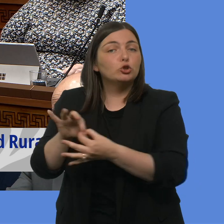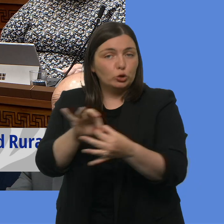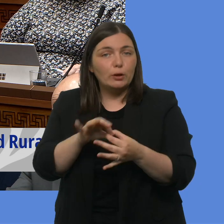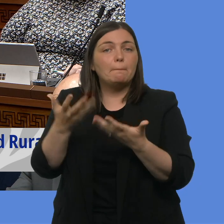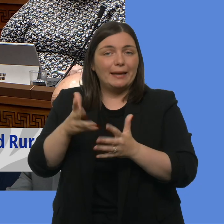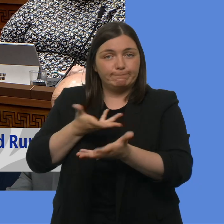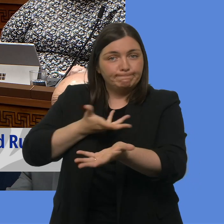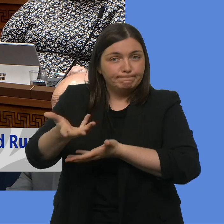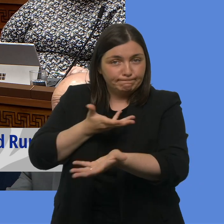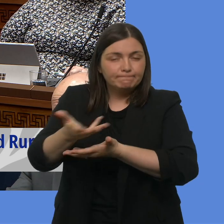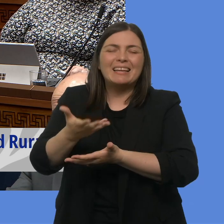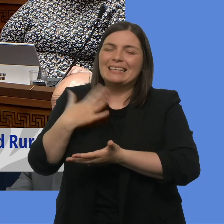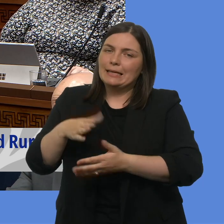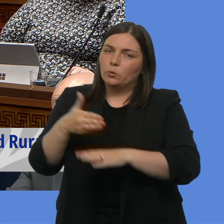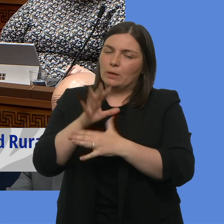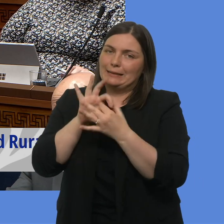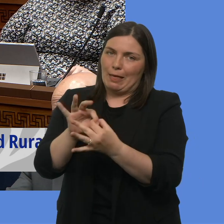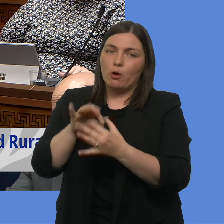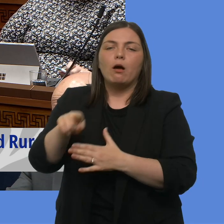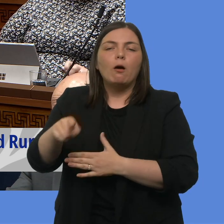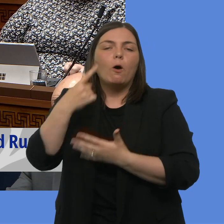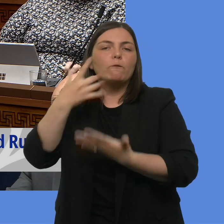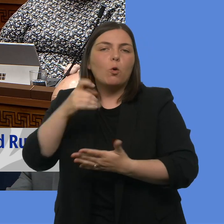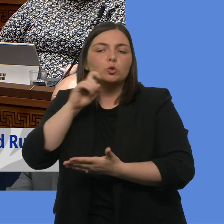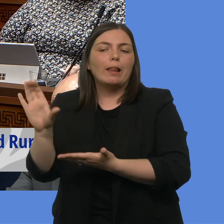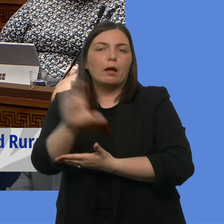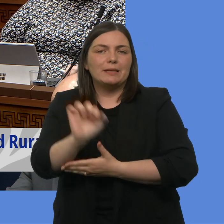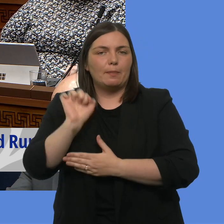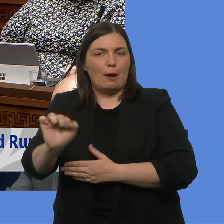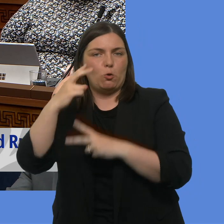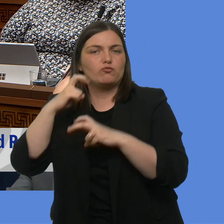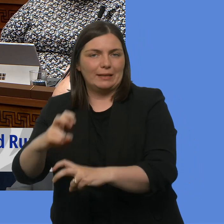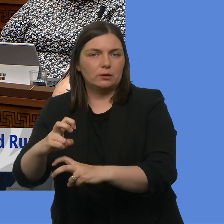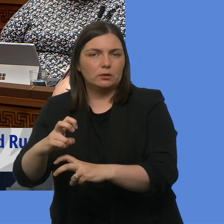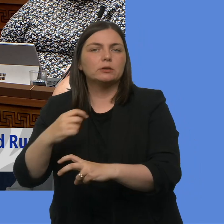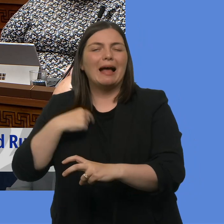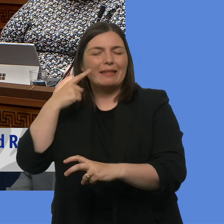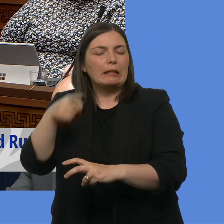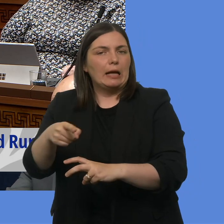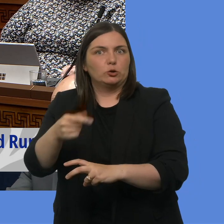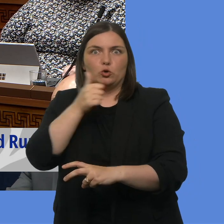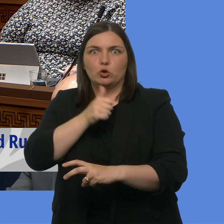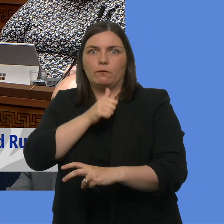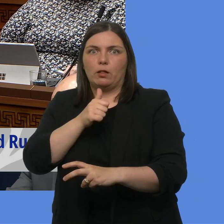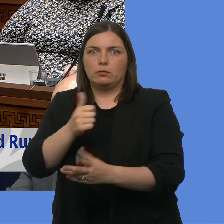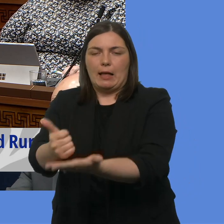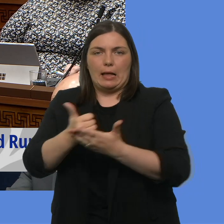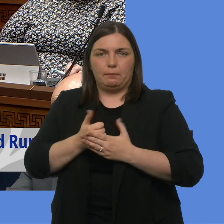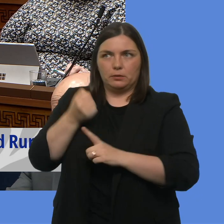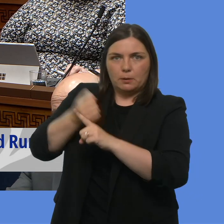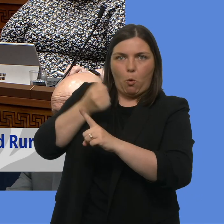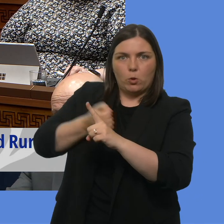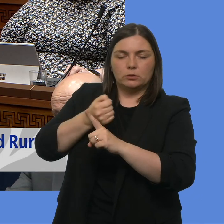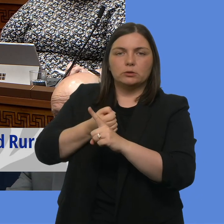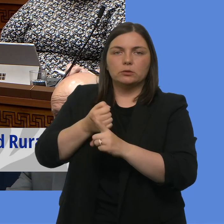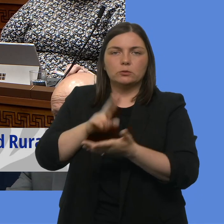they'll commission their own research in relation to this, and I think that will be very valuable in terms of the case we can make in Northern Ireland, and let's hopefully together within this